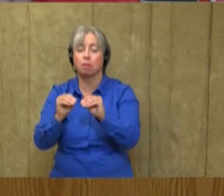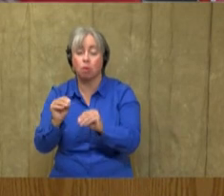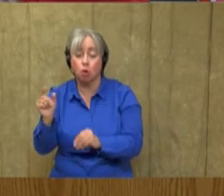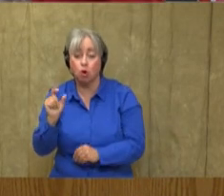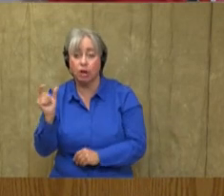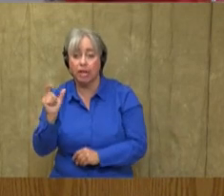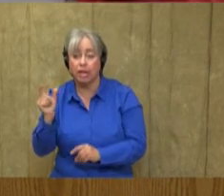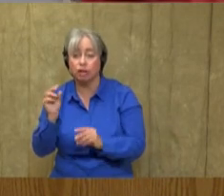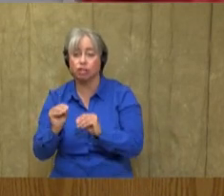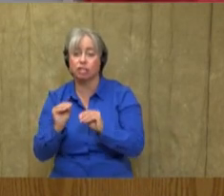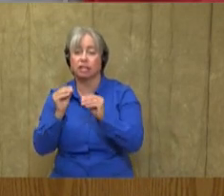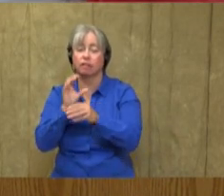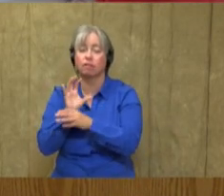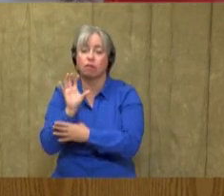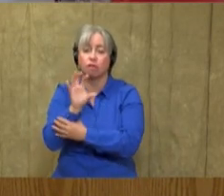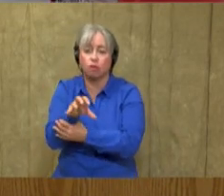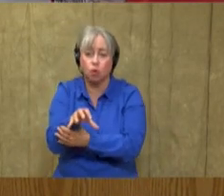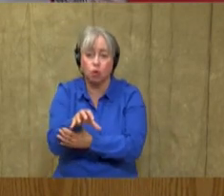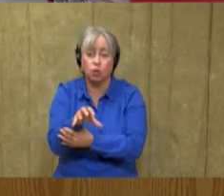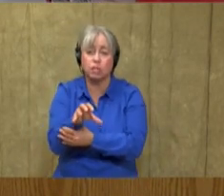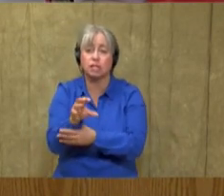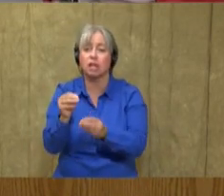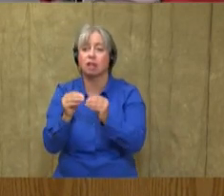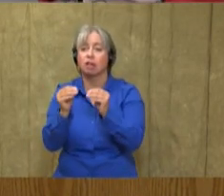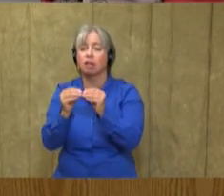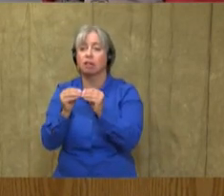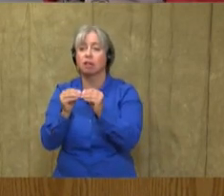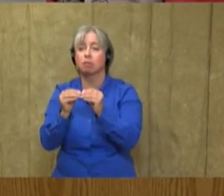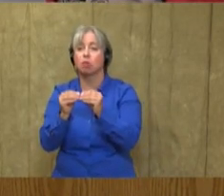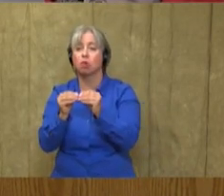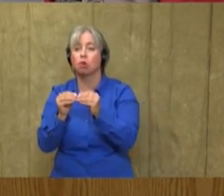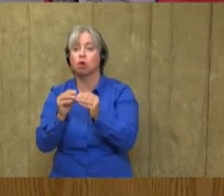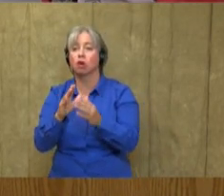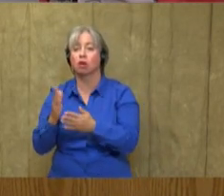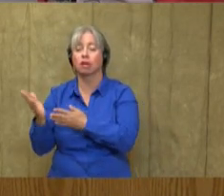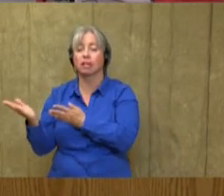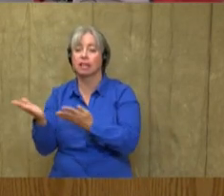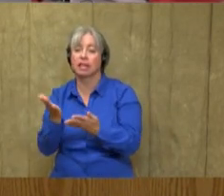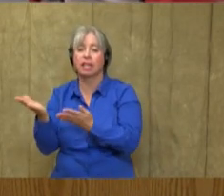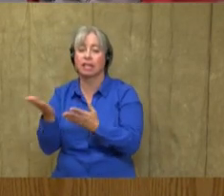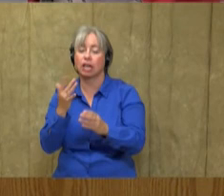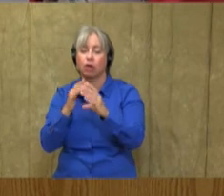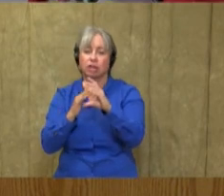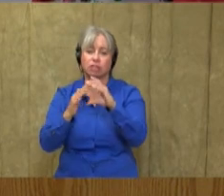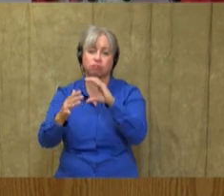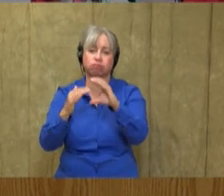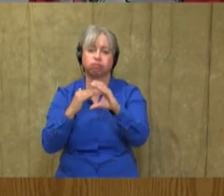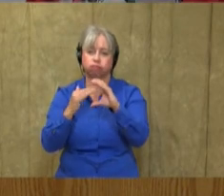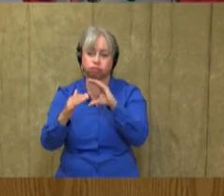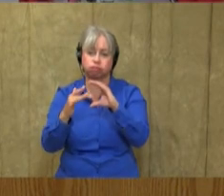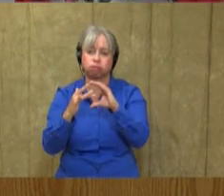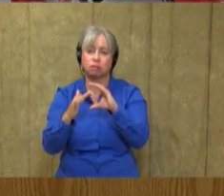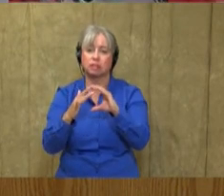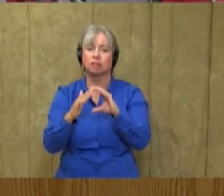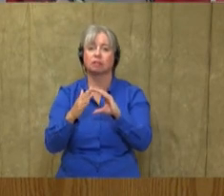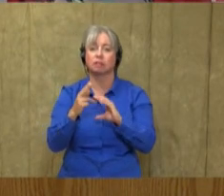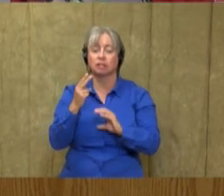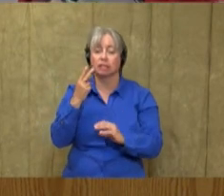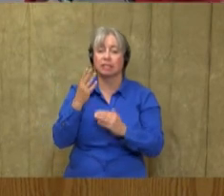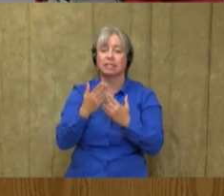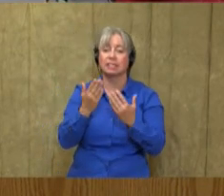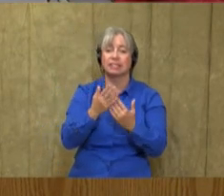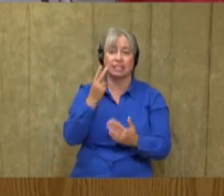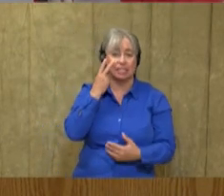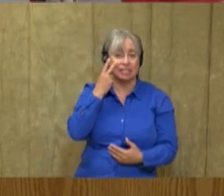the amplitude that I have. All right, so that's easy to see in a transverse wave. In a compressional wave,